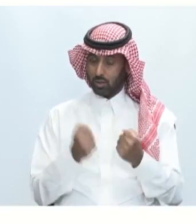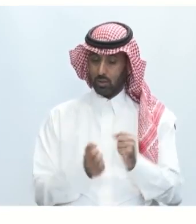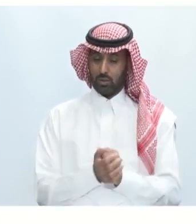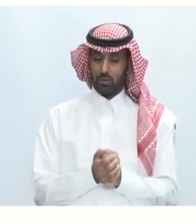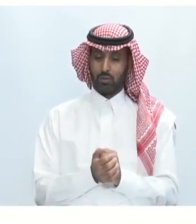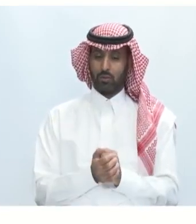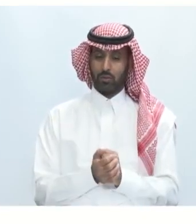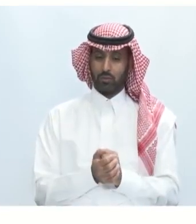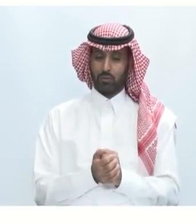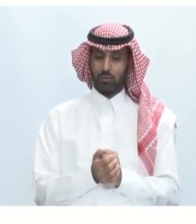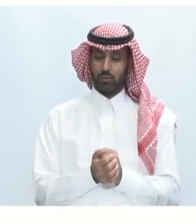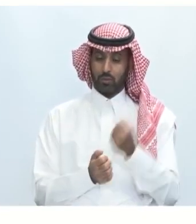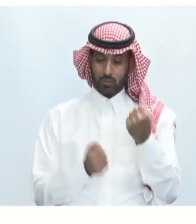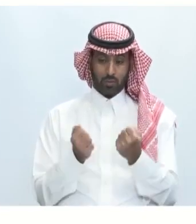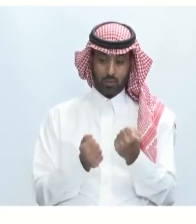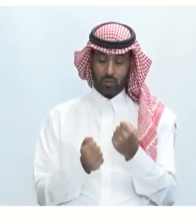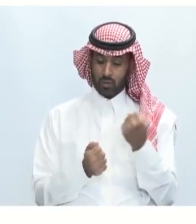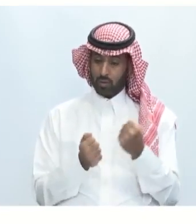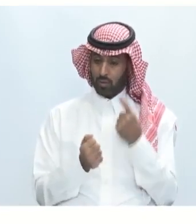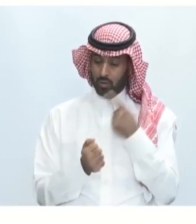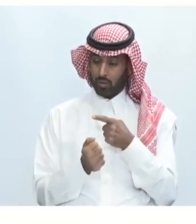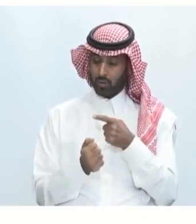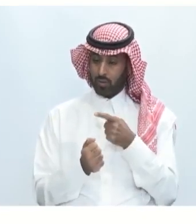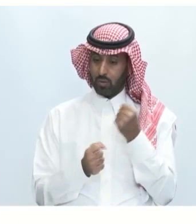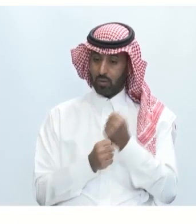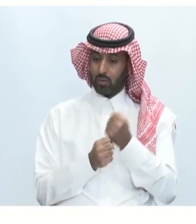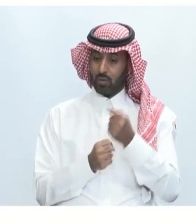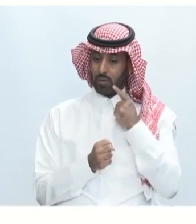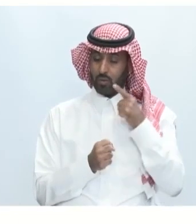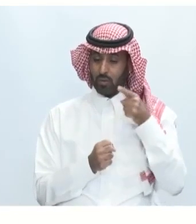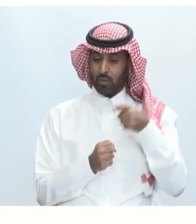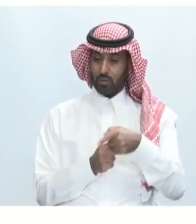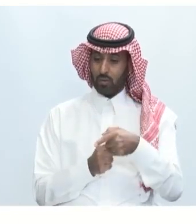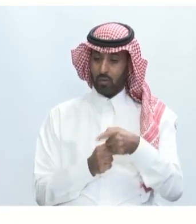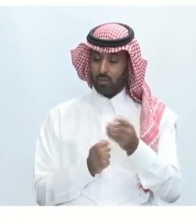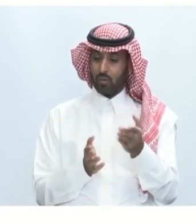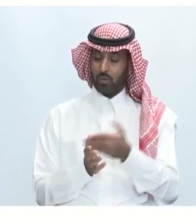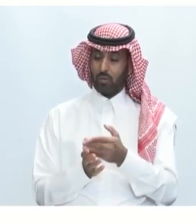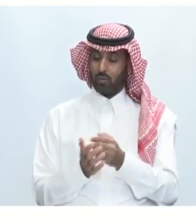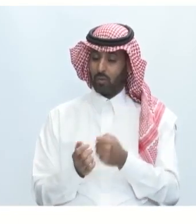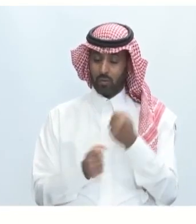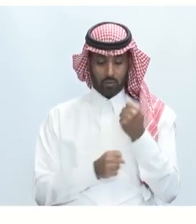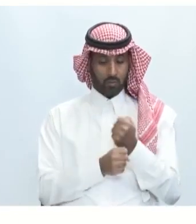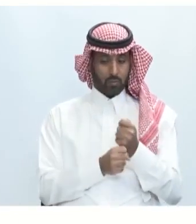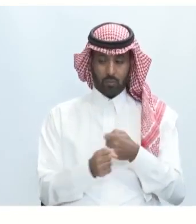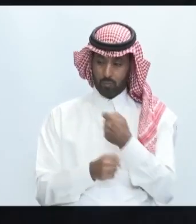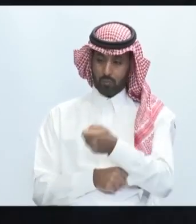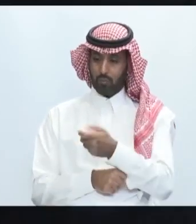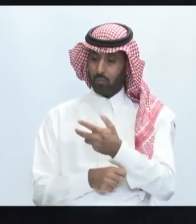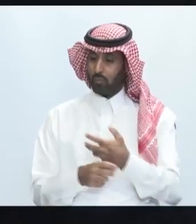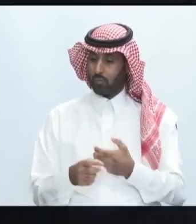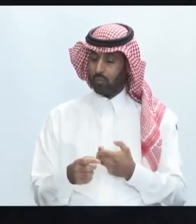this sentence, the car is the direct object of the verb sell. What did Jack